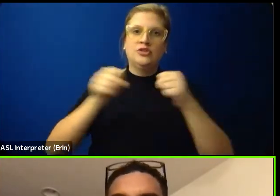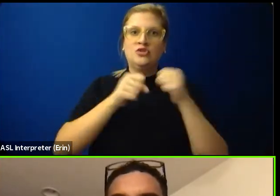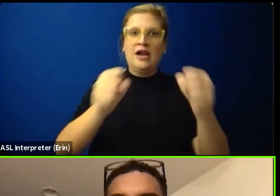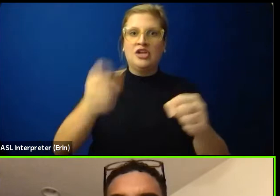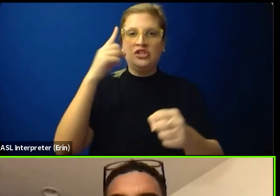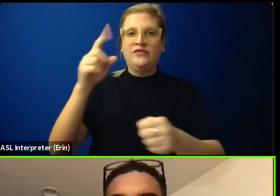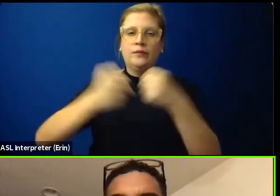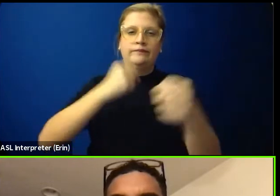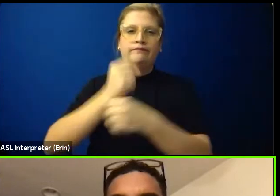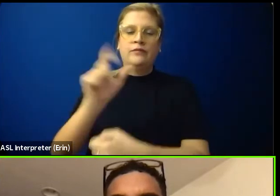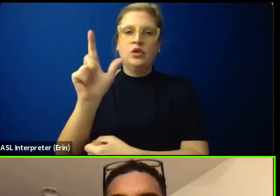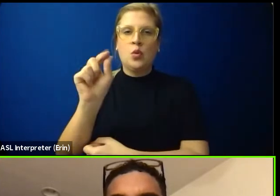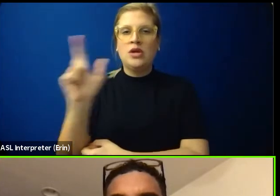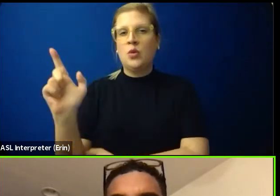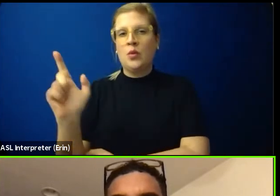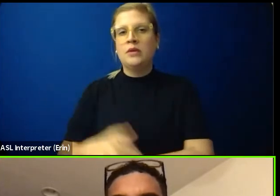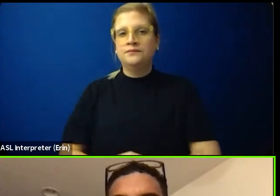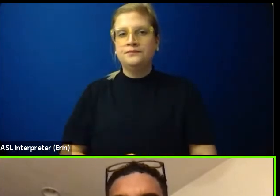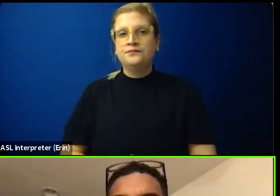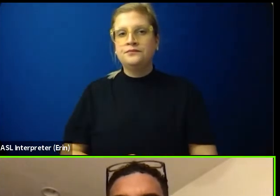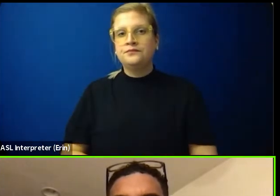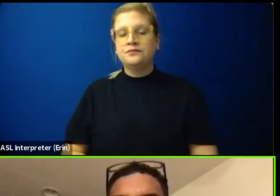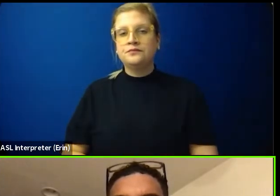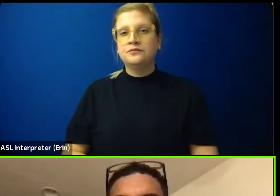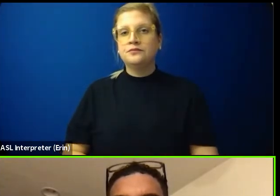2021. Mm-hmm.